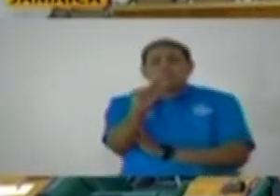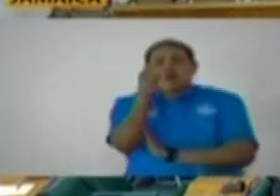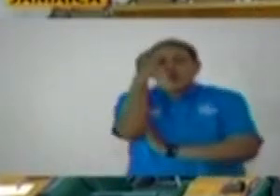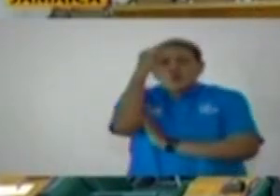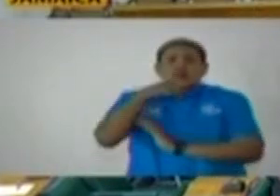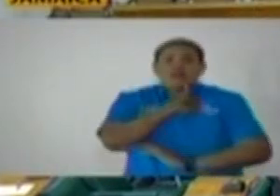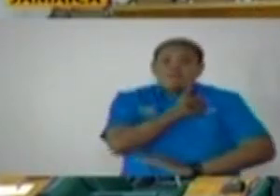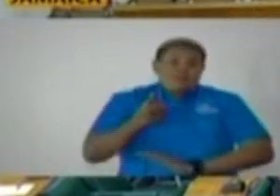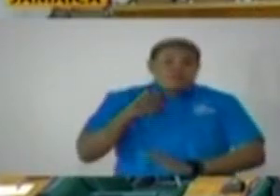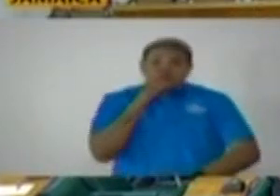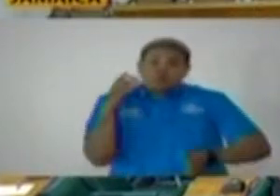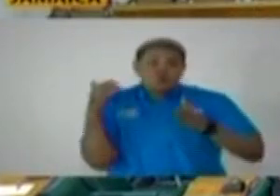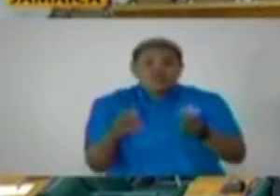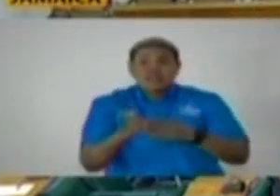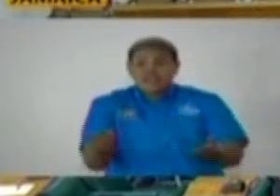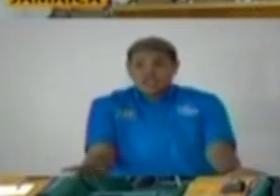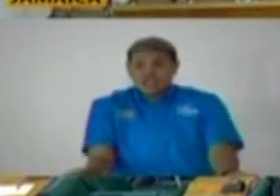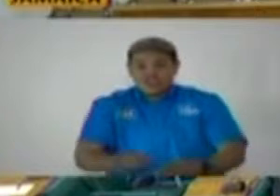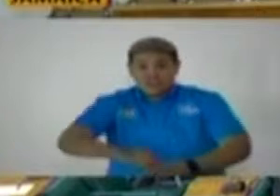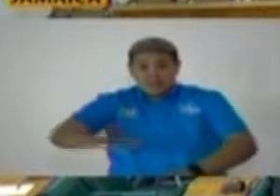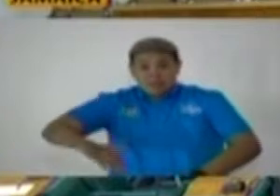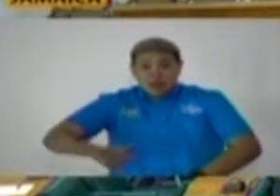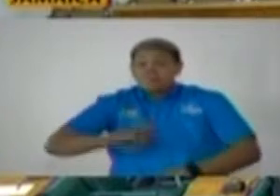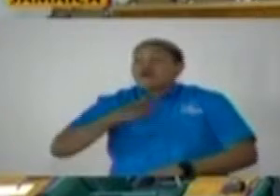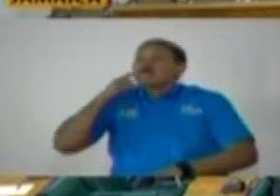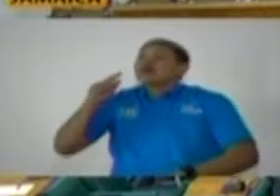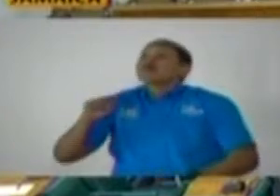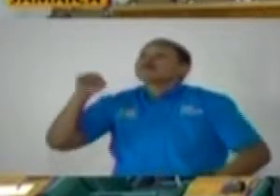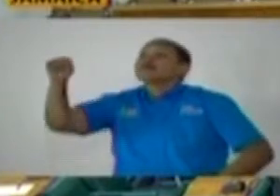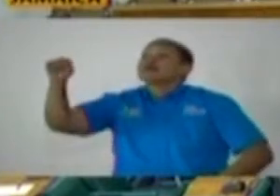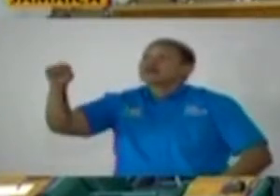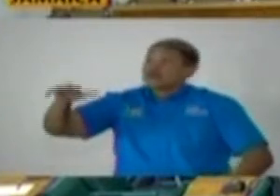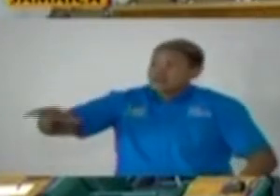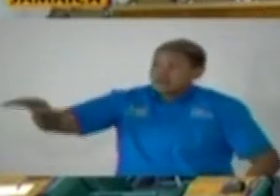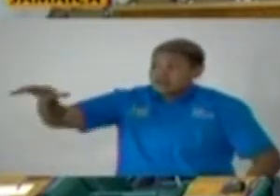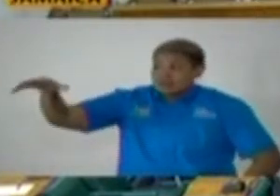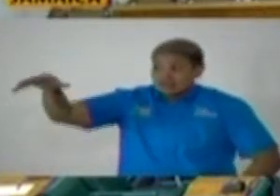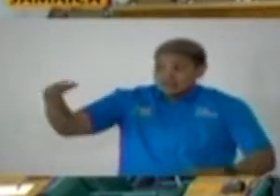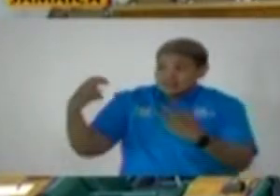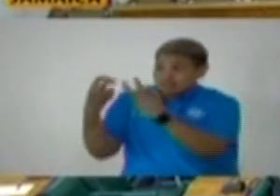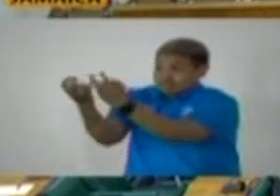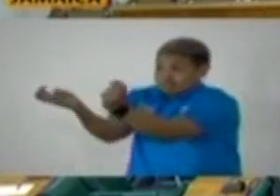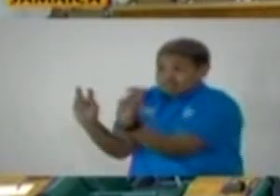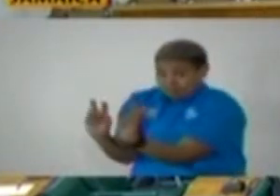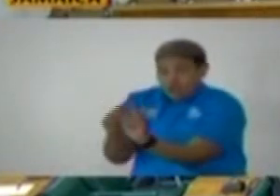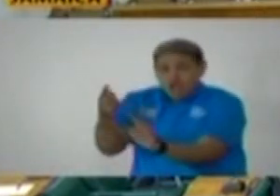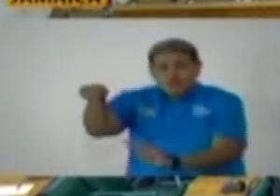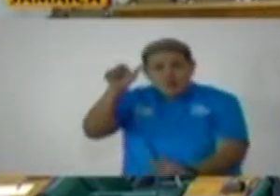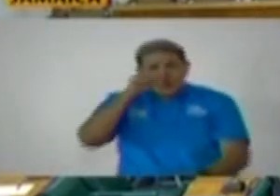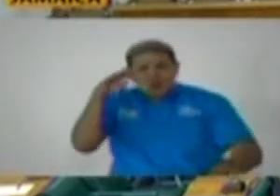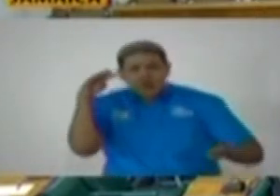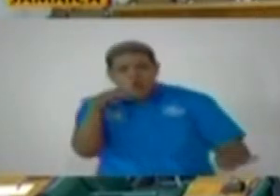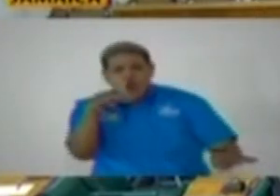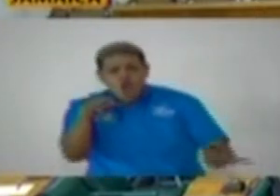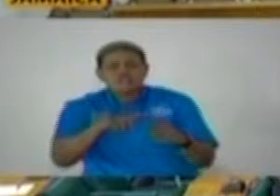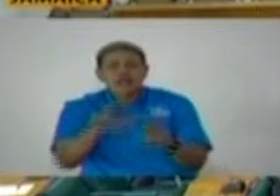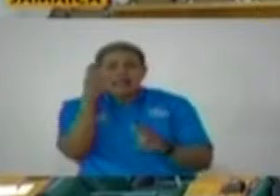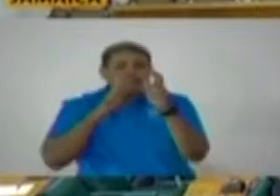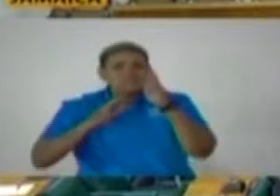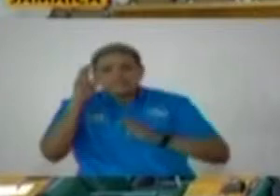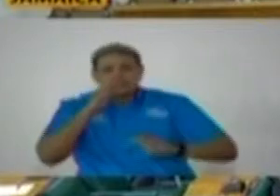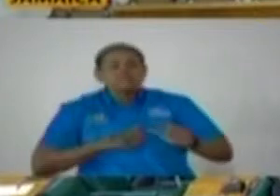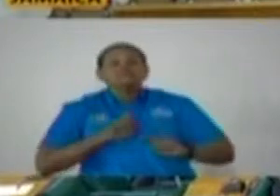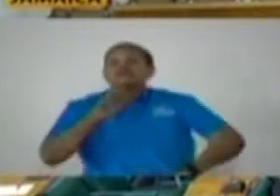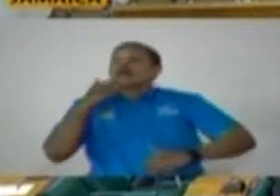colleagues who are here in the House, my comrades who are here in the gallery, and those who are watching and listening.